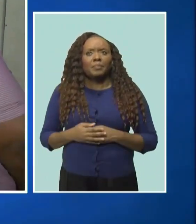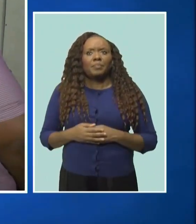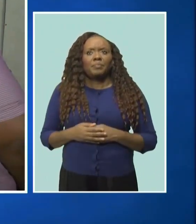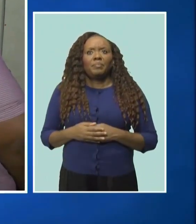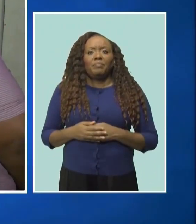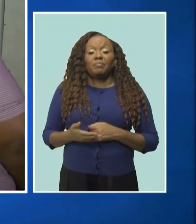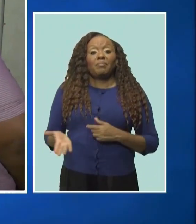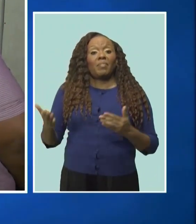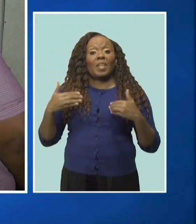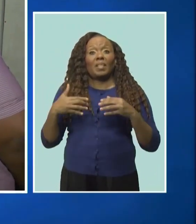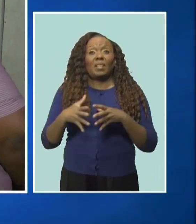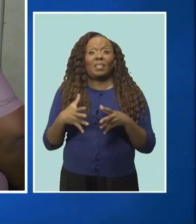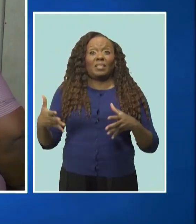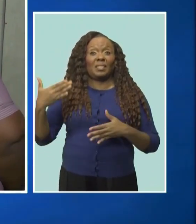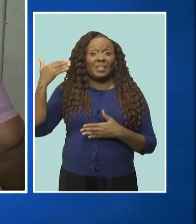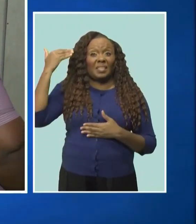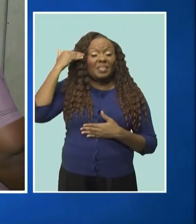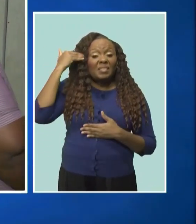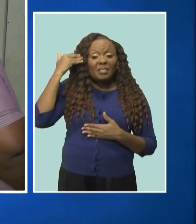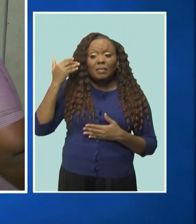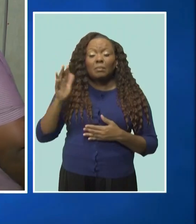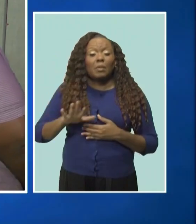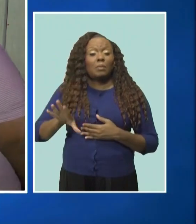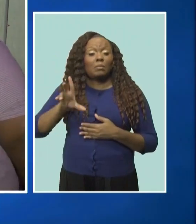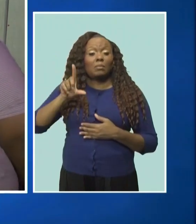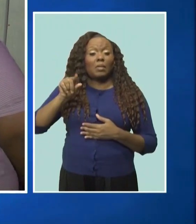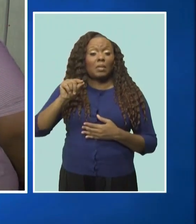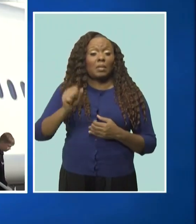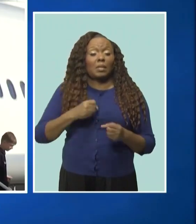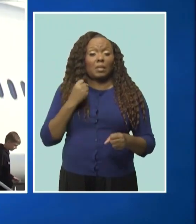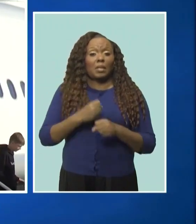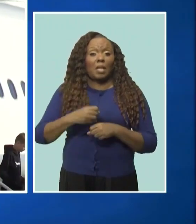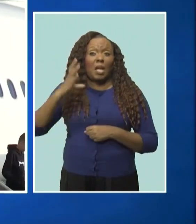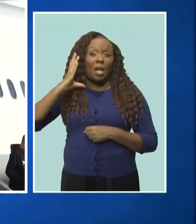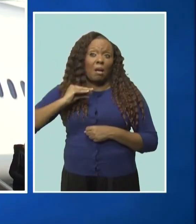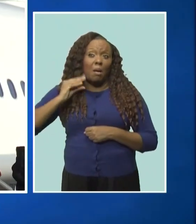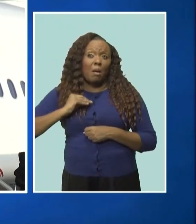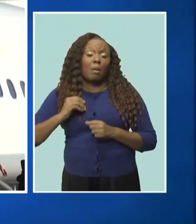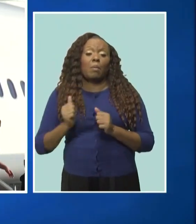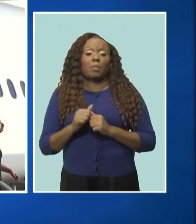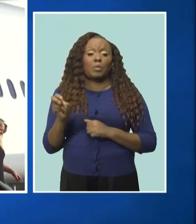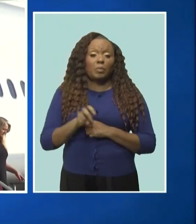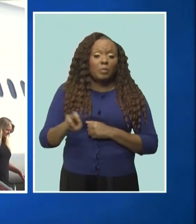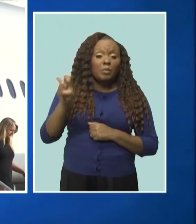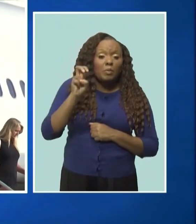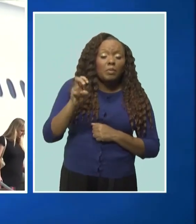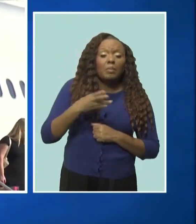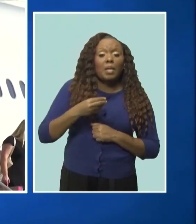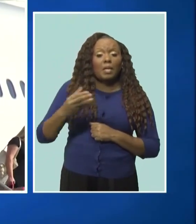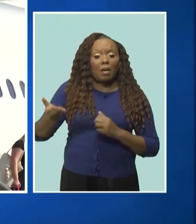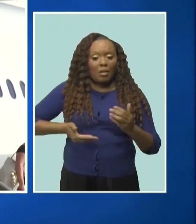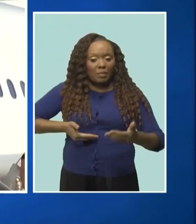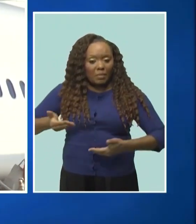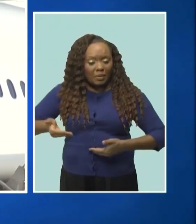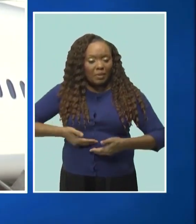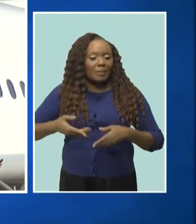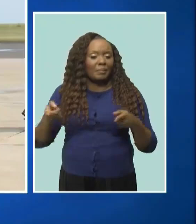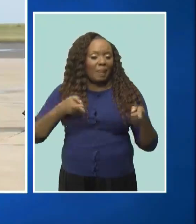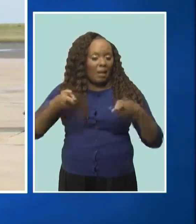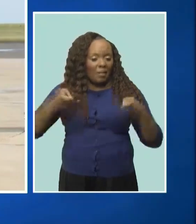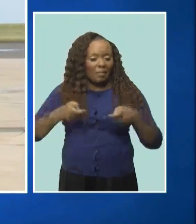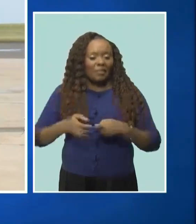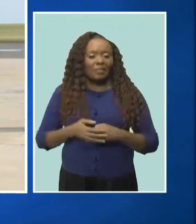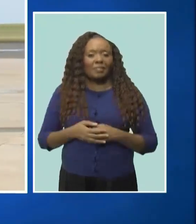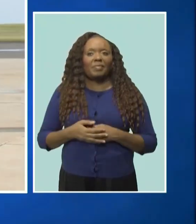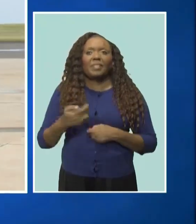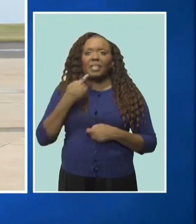a wealth of knowledge to the post with close to 20 years' experience in tourism and hospitality management in Barbados, says he intends